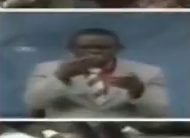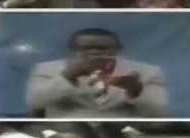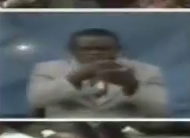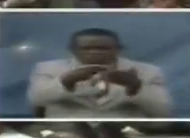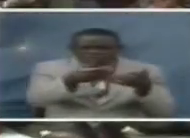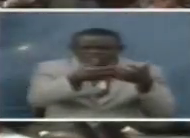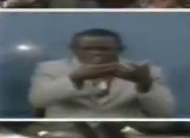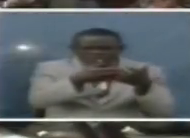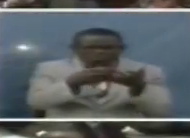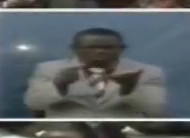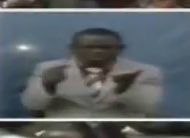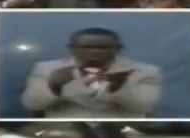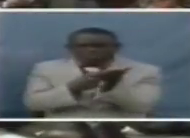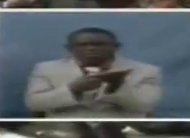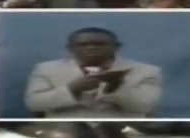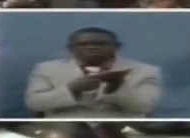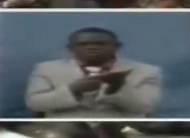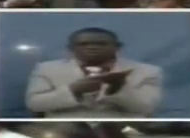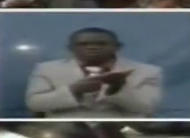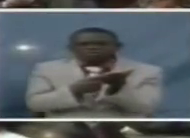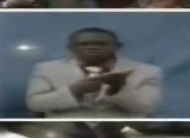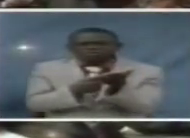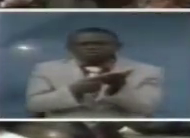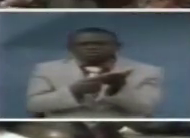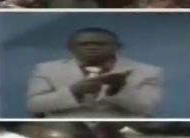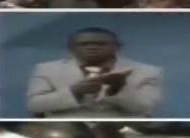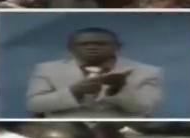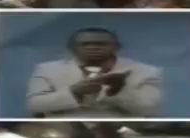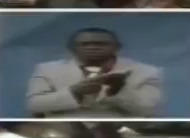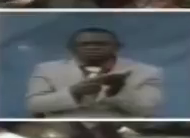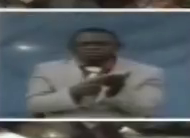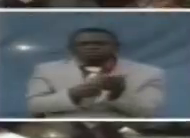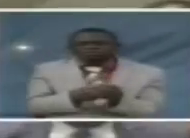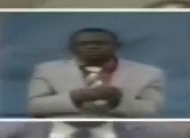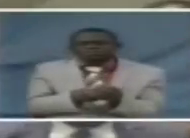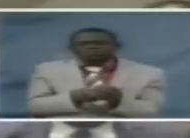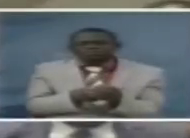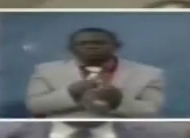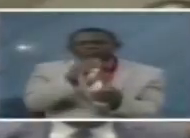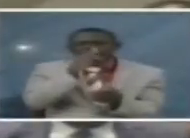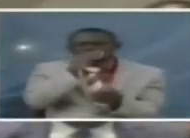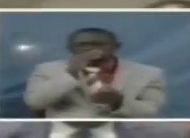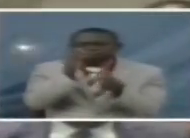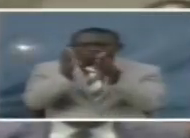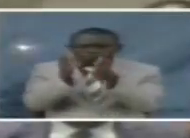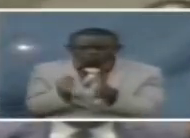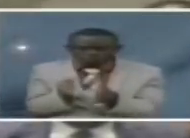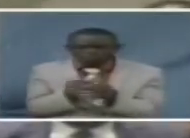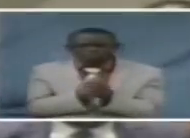on point-of-sale machines and SIM cards. So no tax on SIM cards.